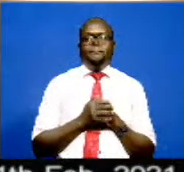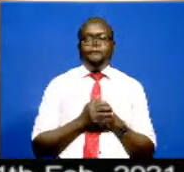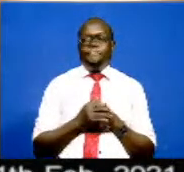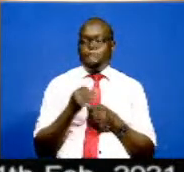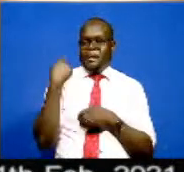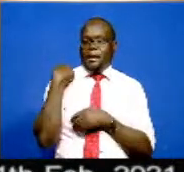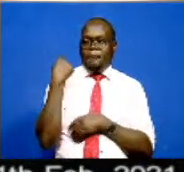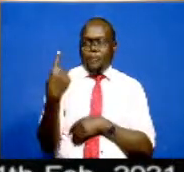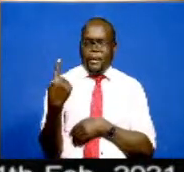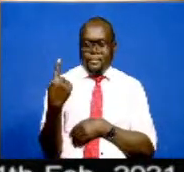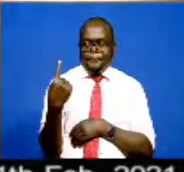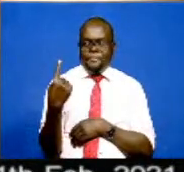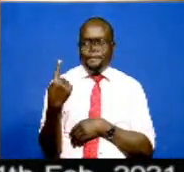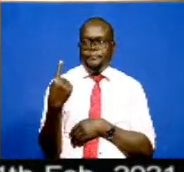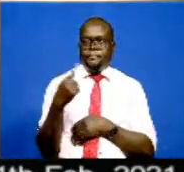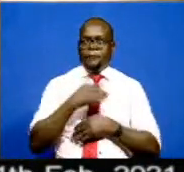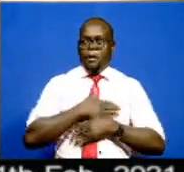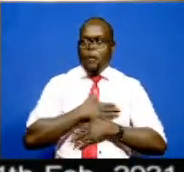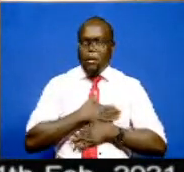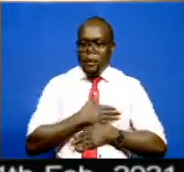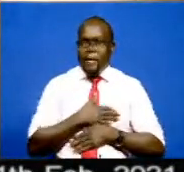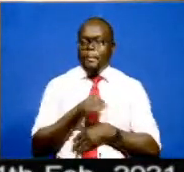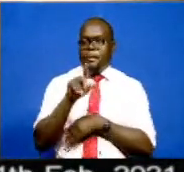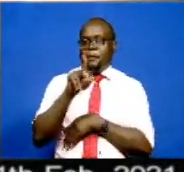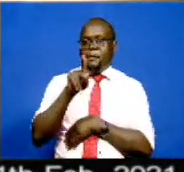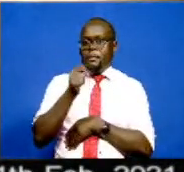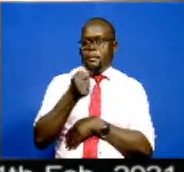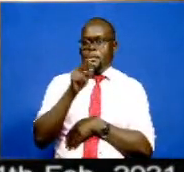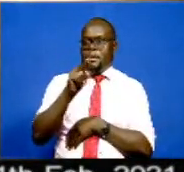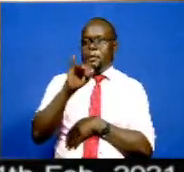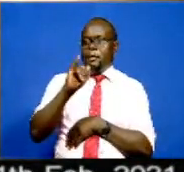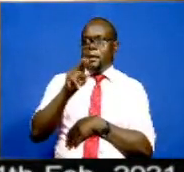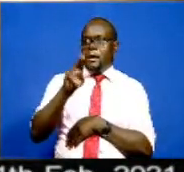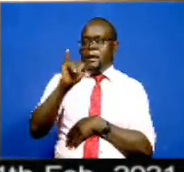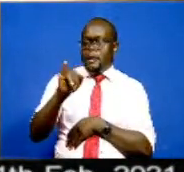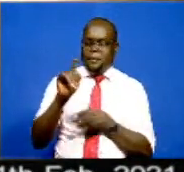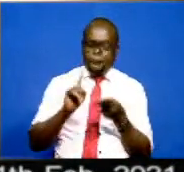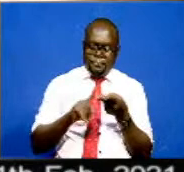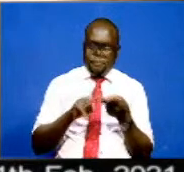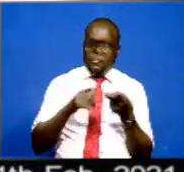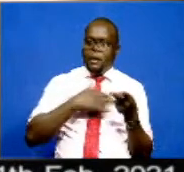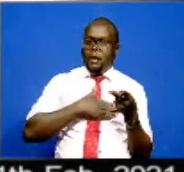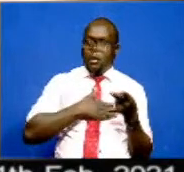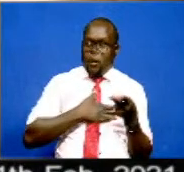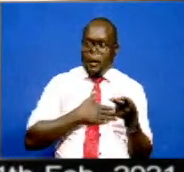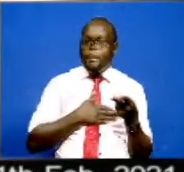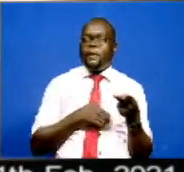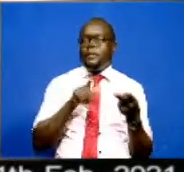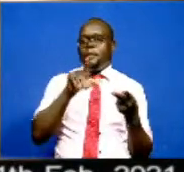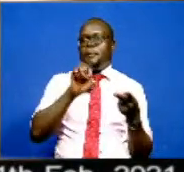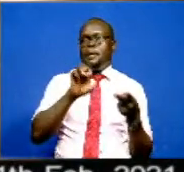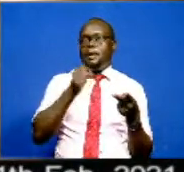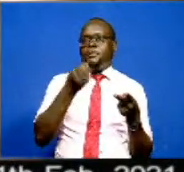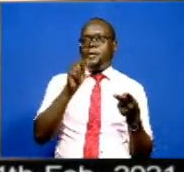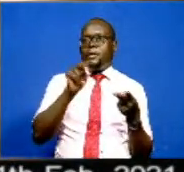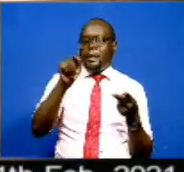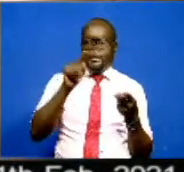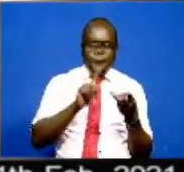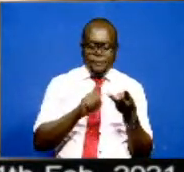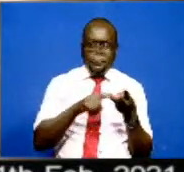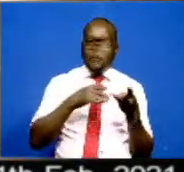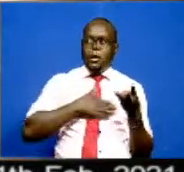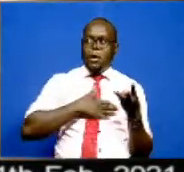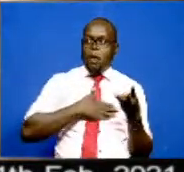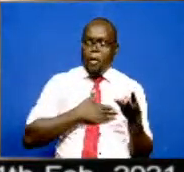1, the Honorable James Kanini Kega Madenge, MP, the Honorable Moses Lasonet, MP, the